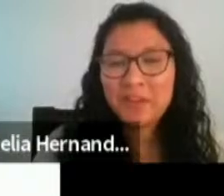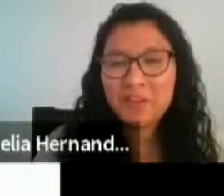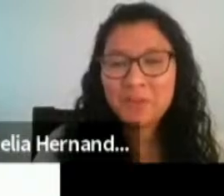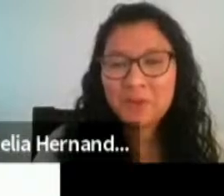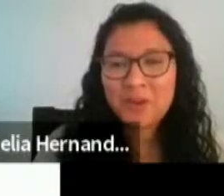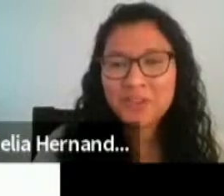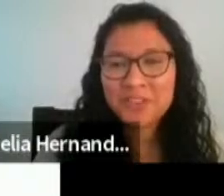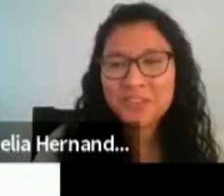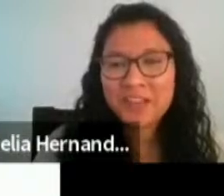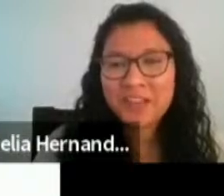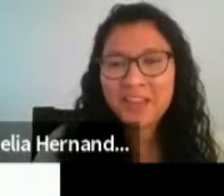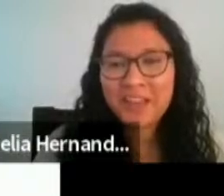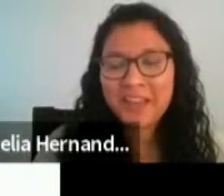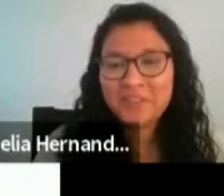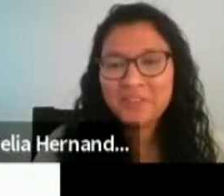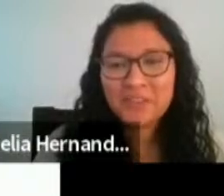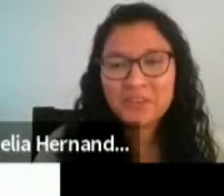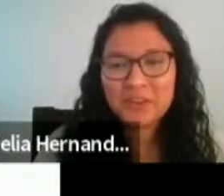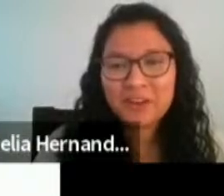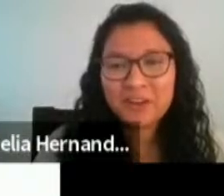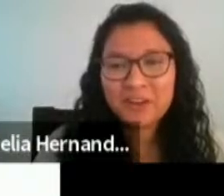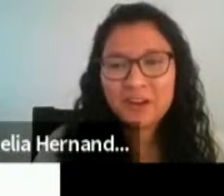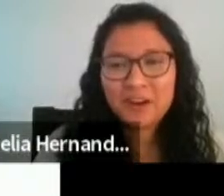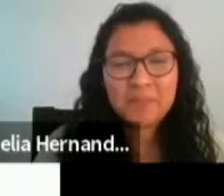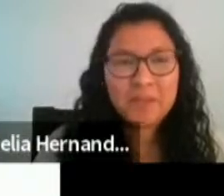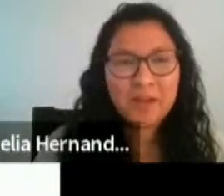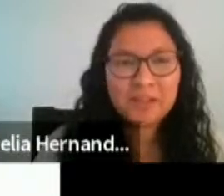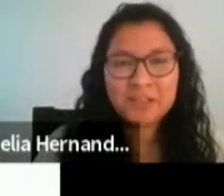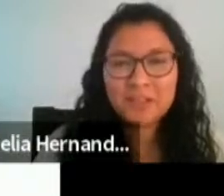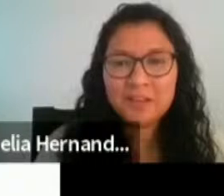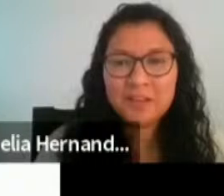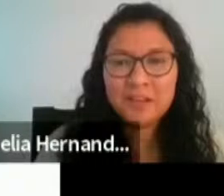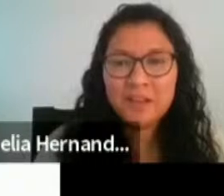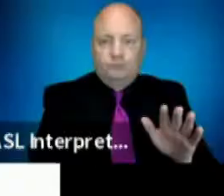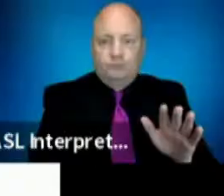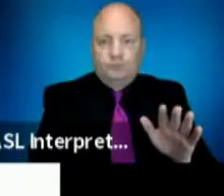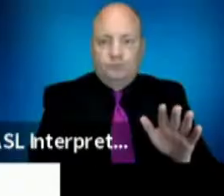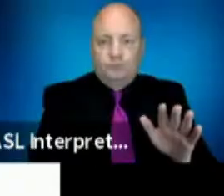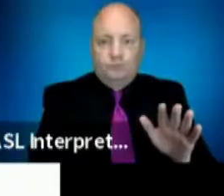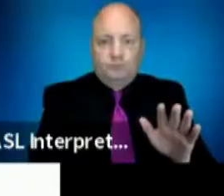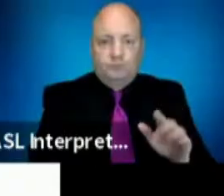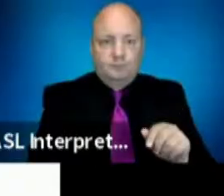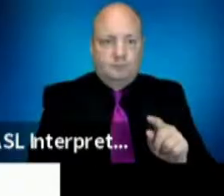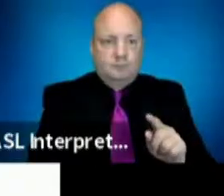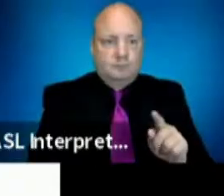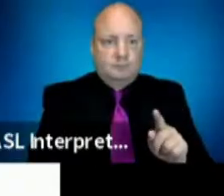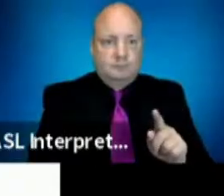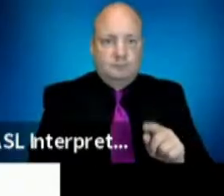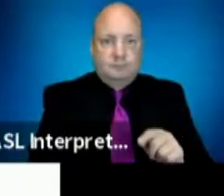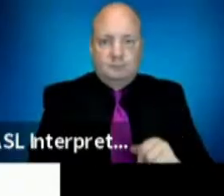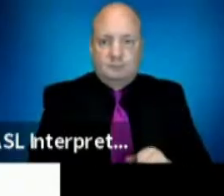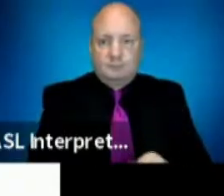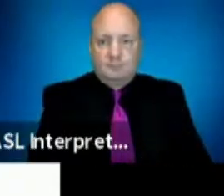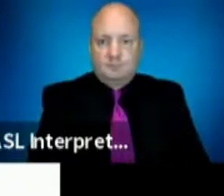you do have follow-up questions, I have included our inbox, our email.